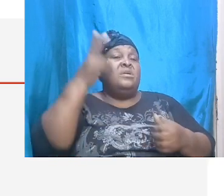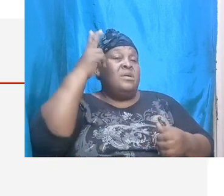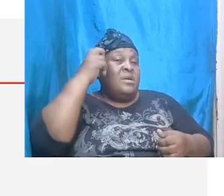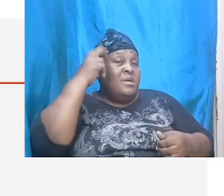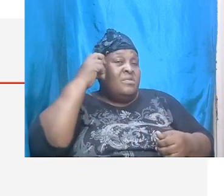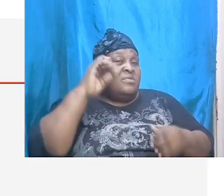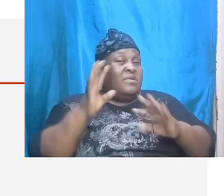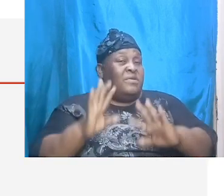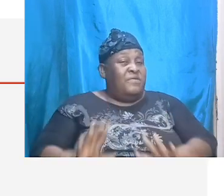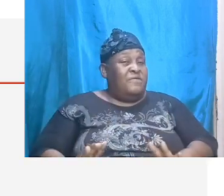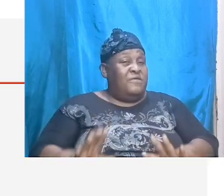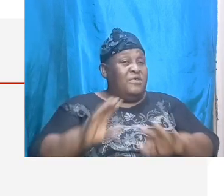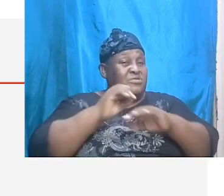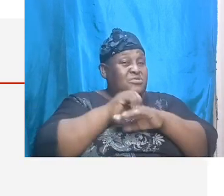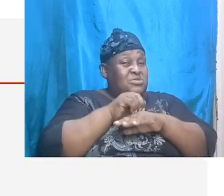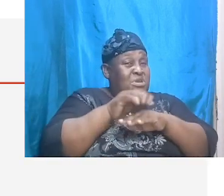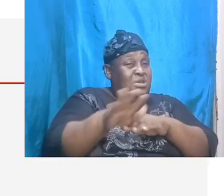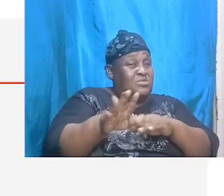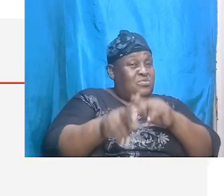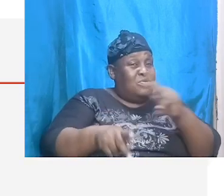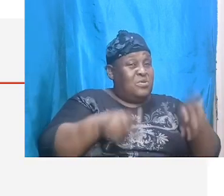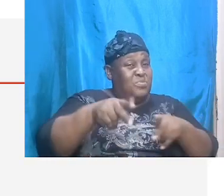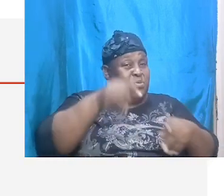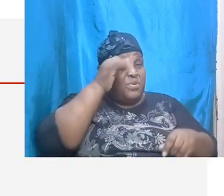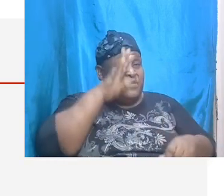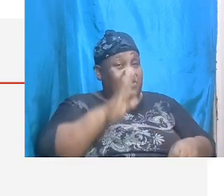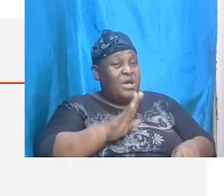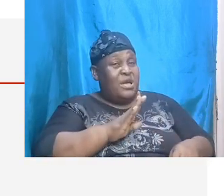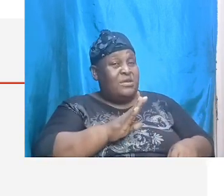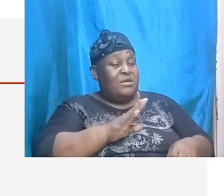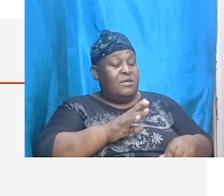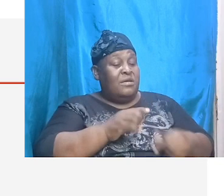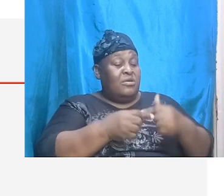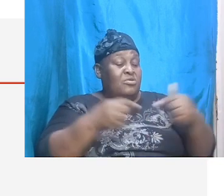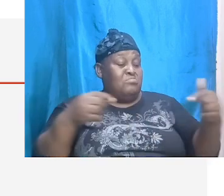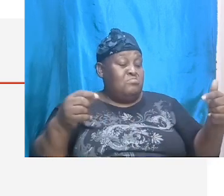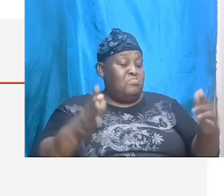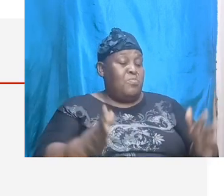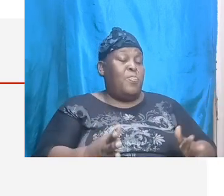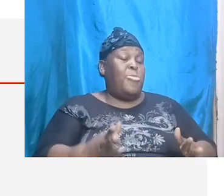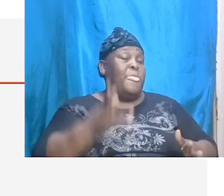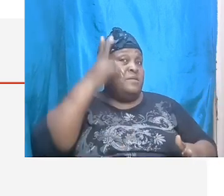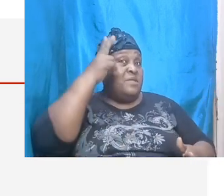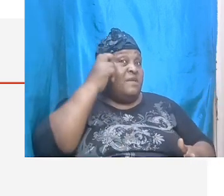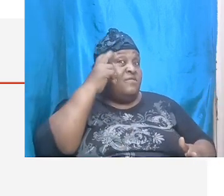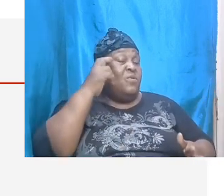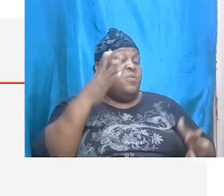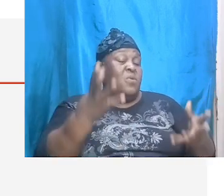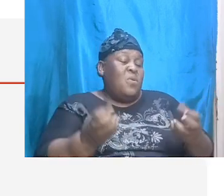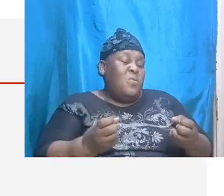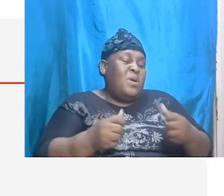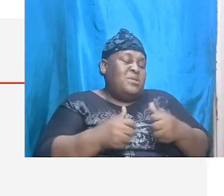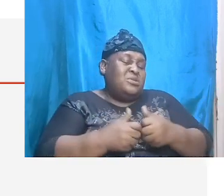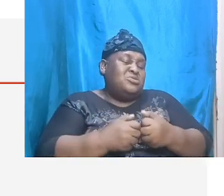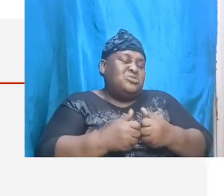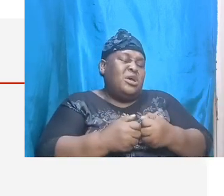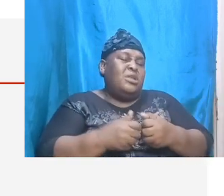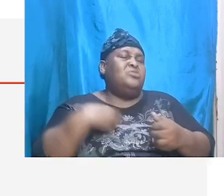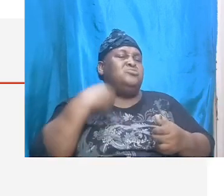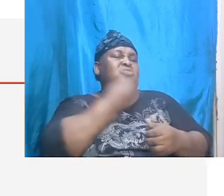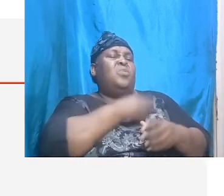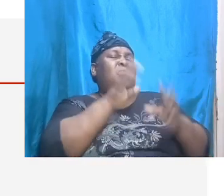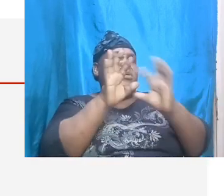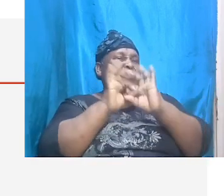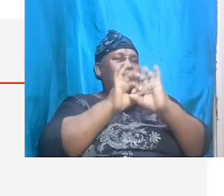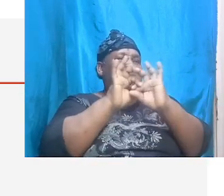threat being sent, amen, to the people of God. And can I tell you, the enemy, I'm going to talk about that, wants to challenge our unity. He knows that, look, there